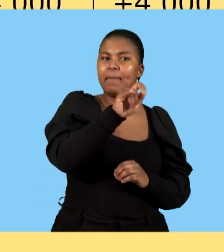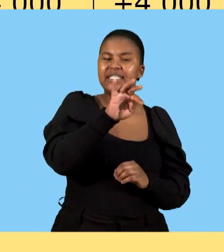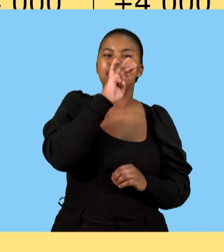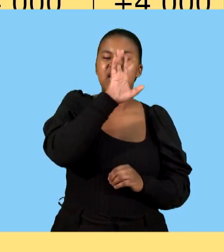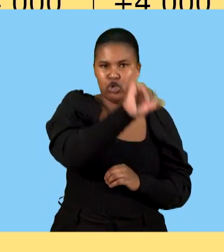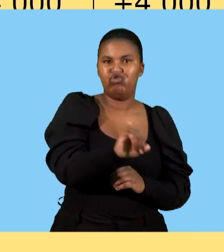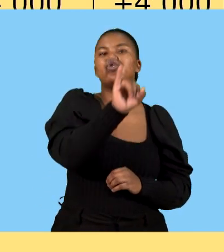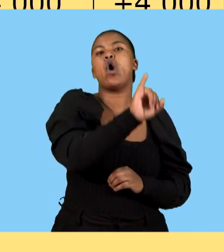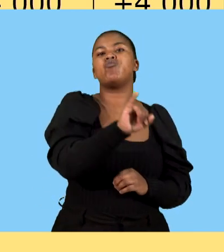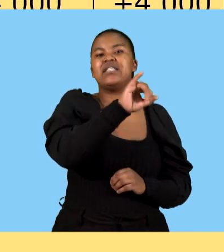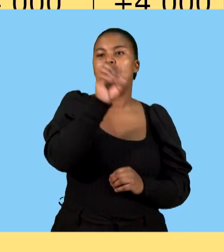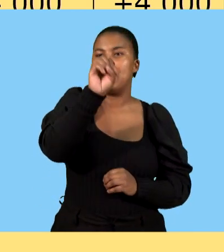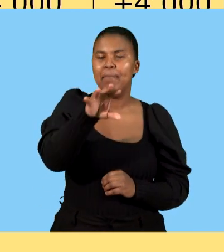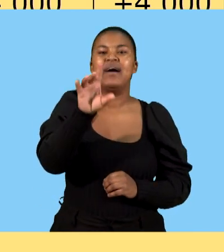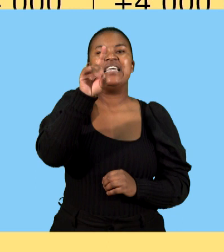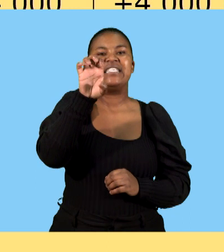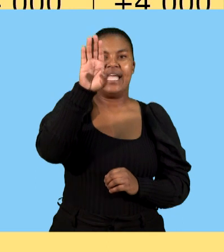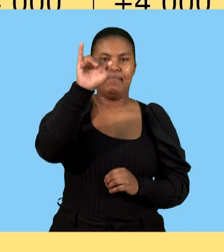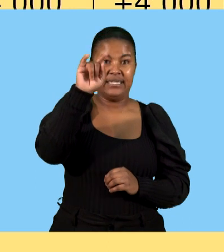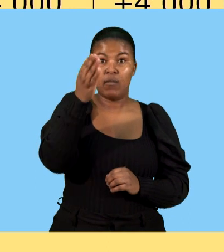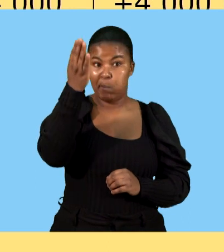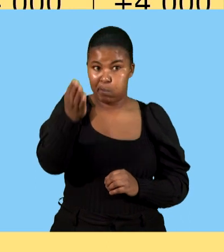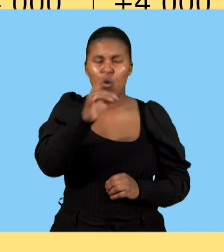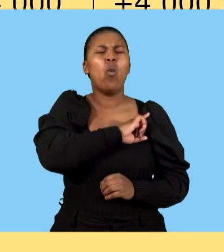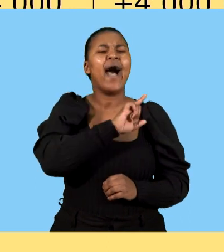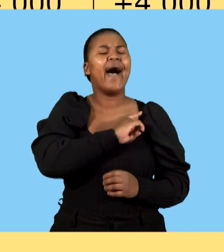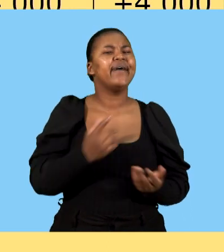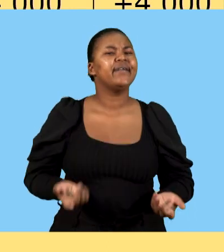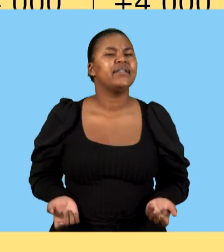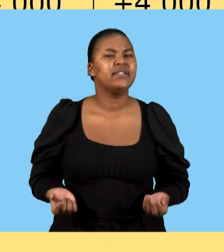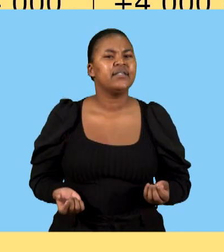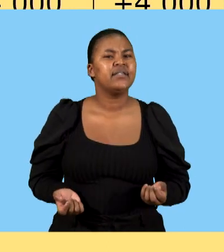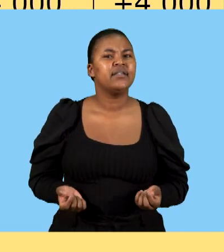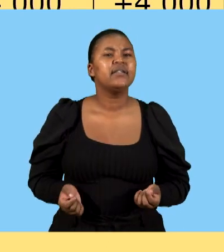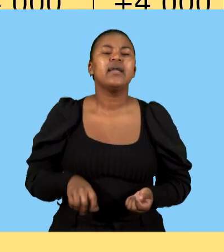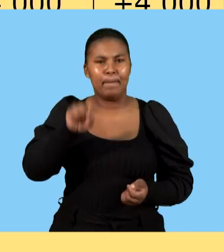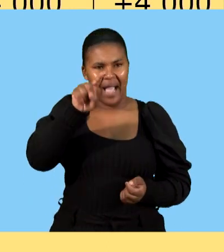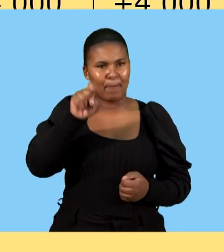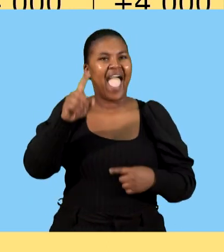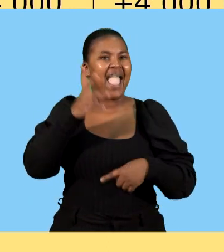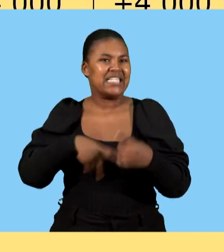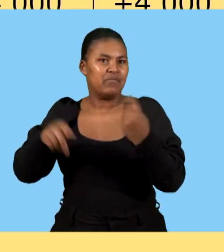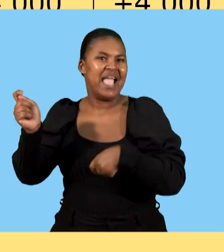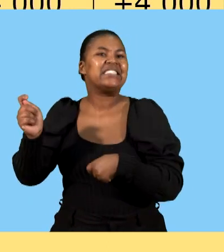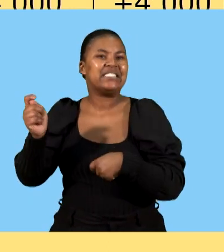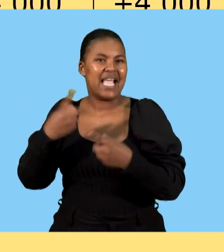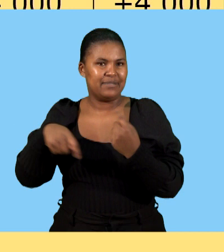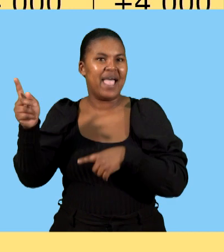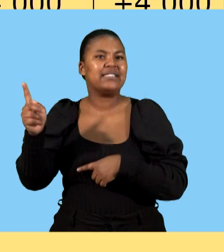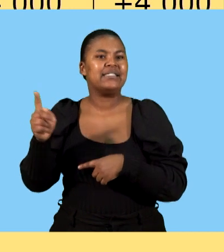insurance. There it is. All right? Why? Because this is an expense. So once we